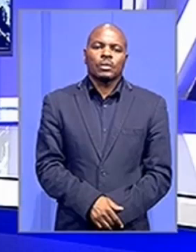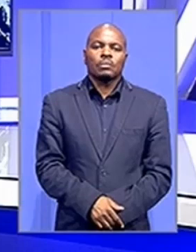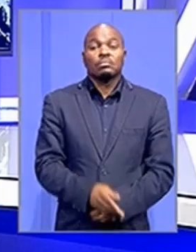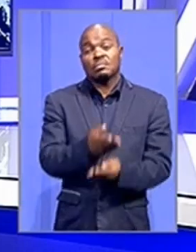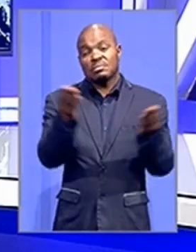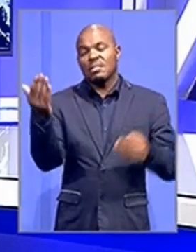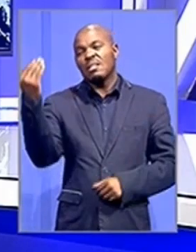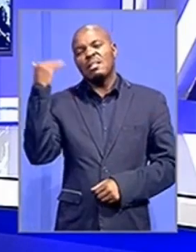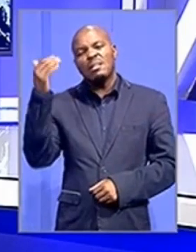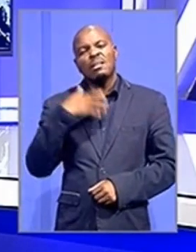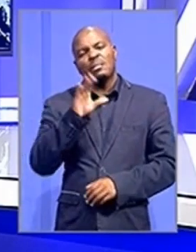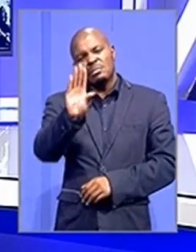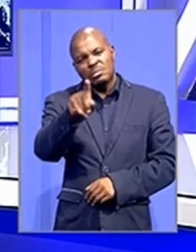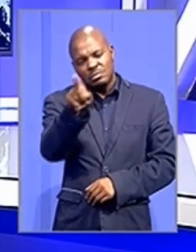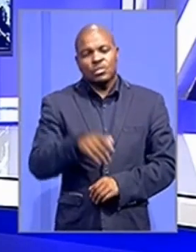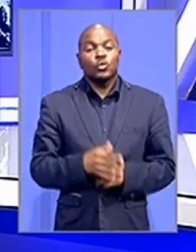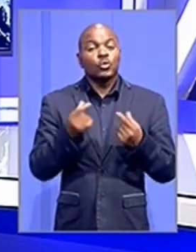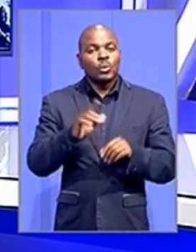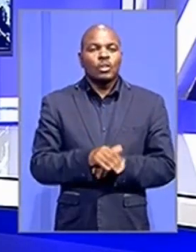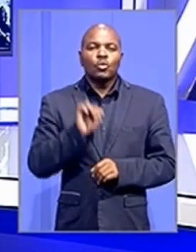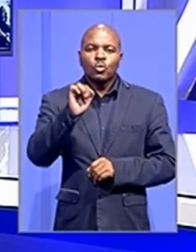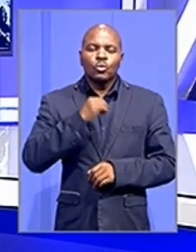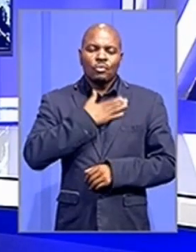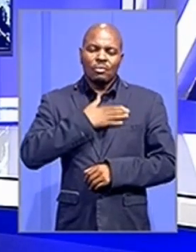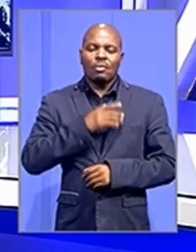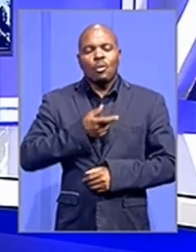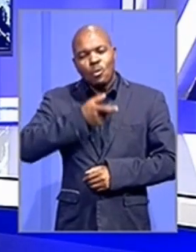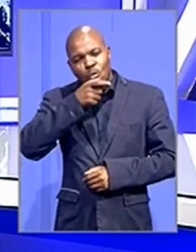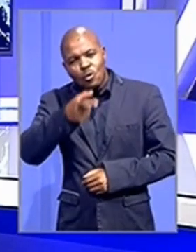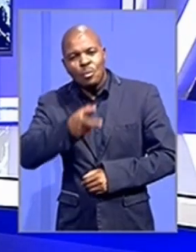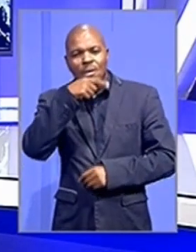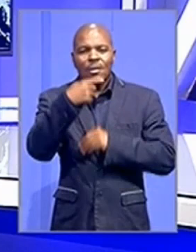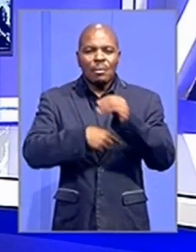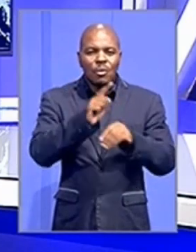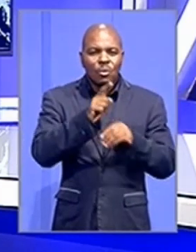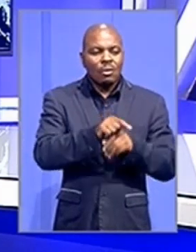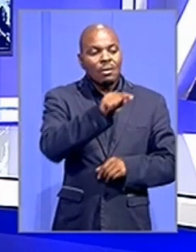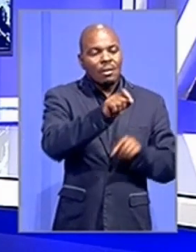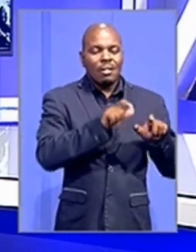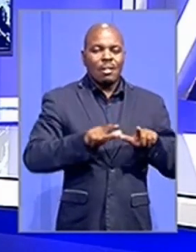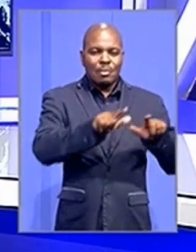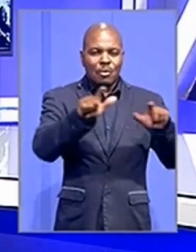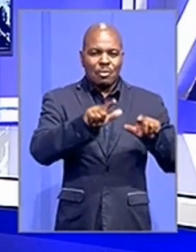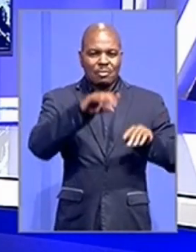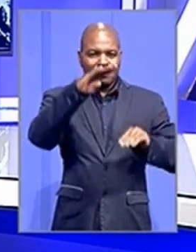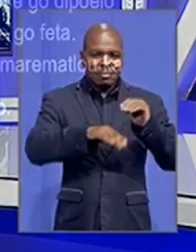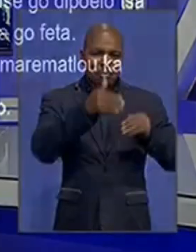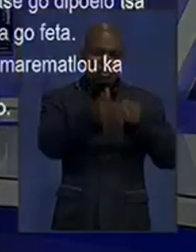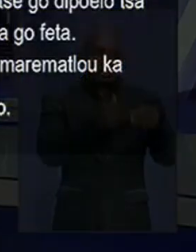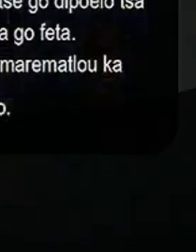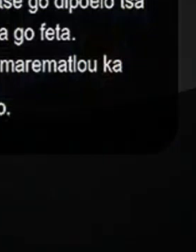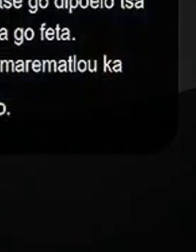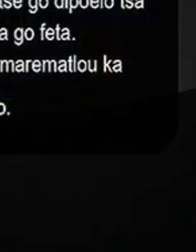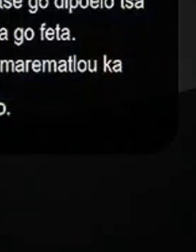Babogedi malobanyana mo re gopetse gore lentshe sa mafahleng a lena ka ga magato a kgalemo a gore ya thuto ka Limpopo